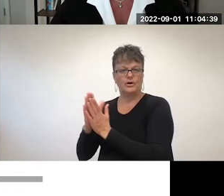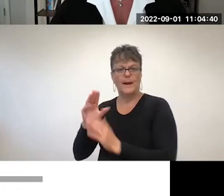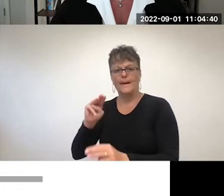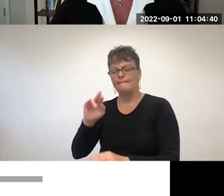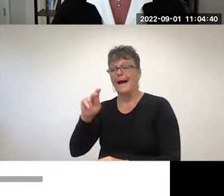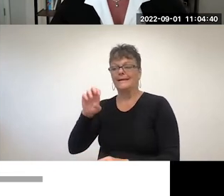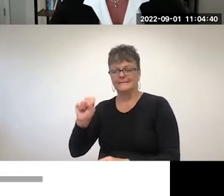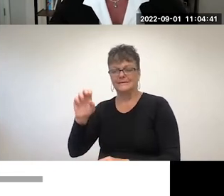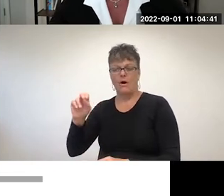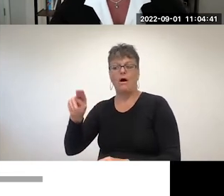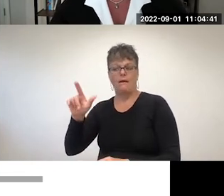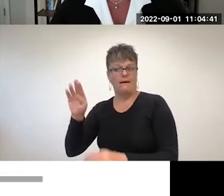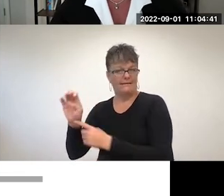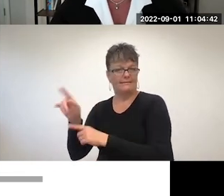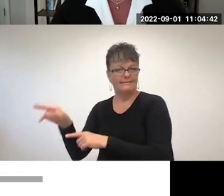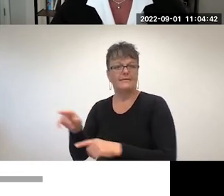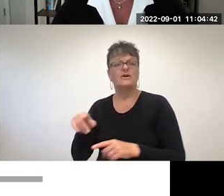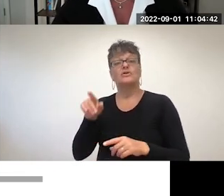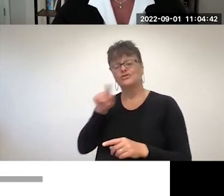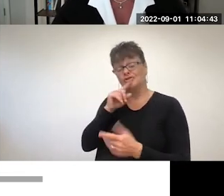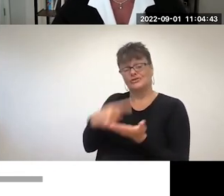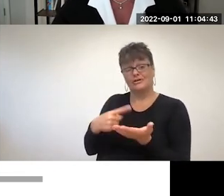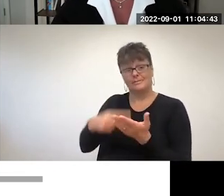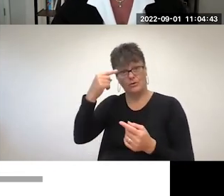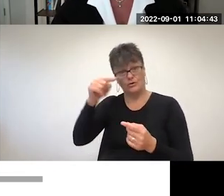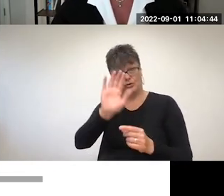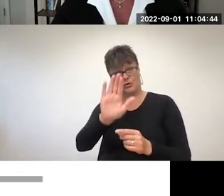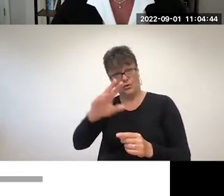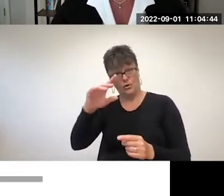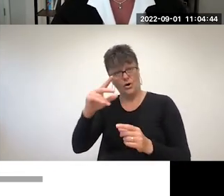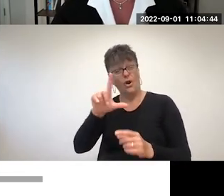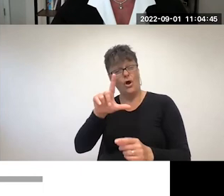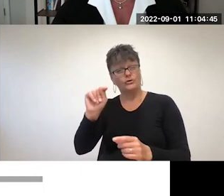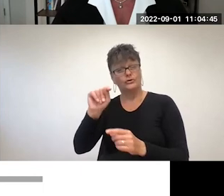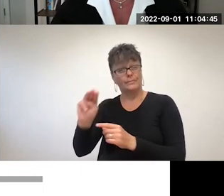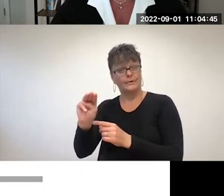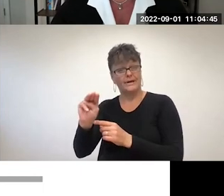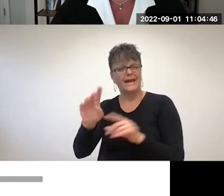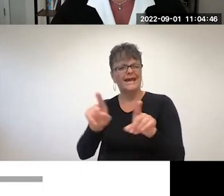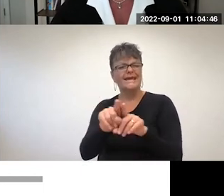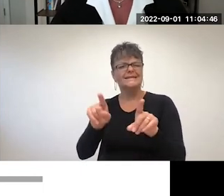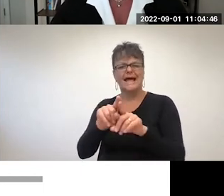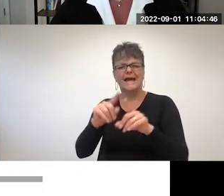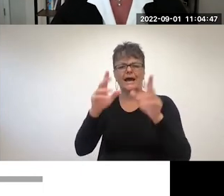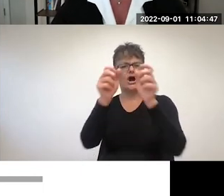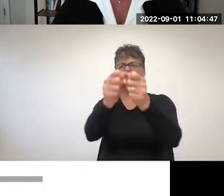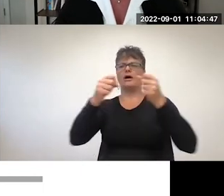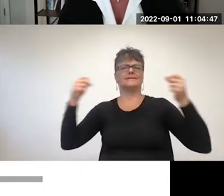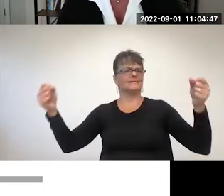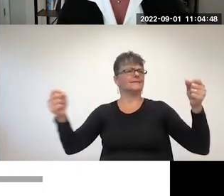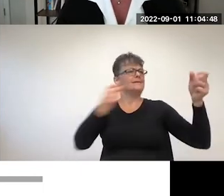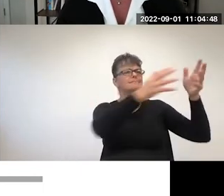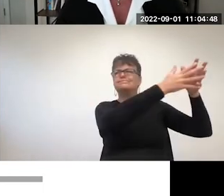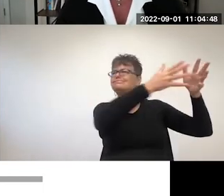closet. And as an expert, you have well-developed closet structures where you know how to get the information that you need at any given time in order